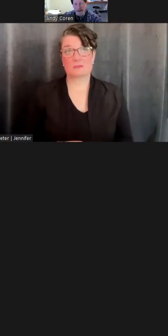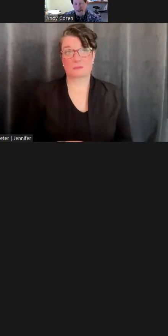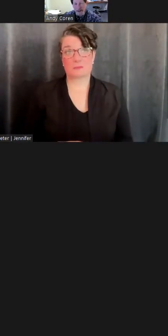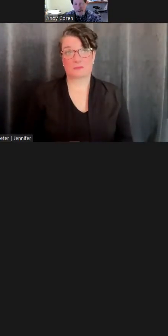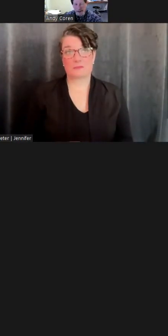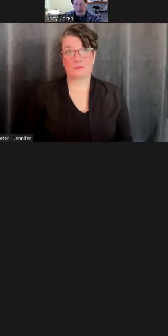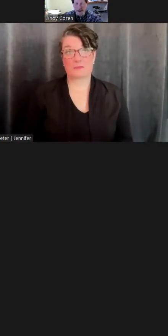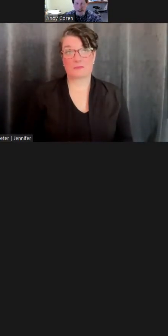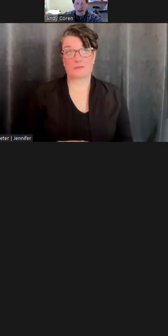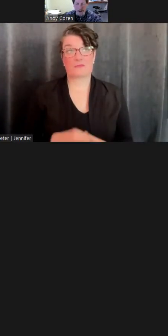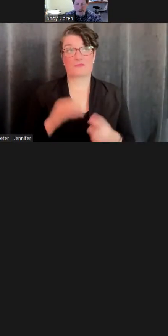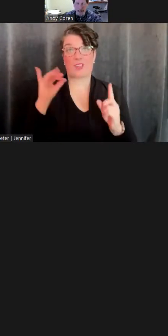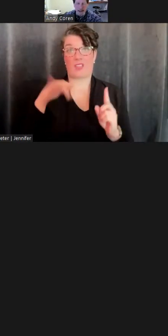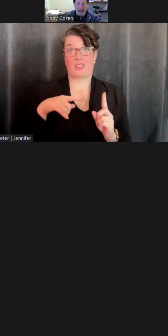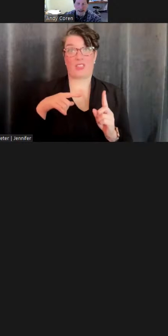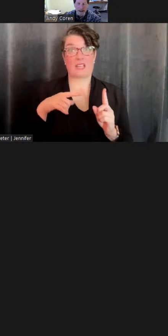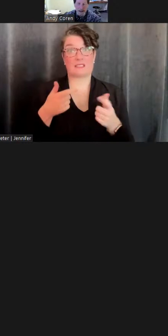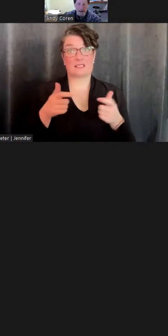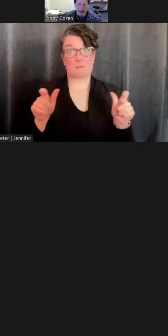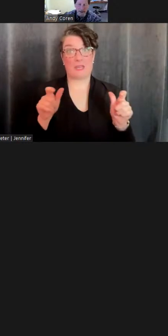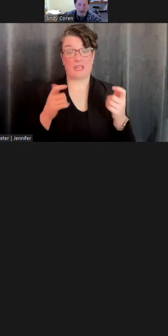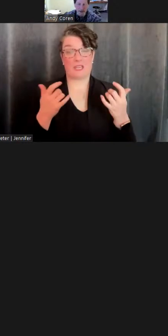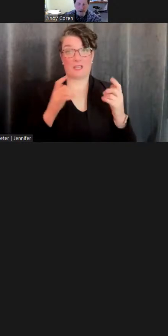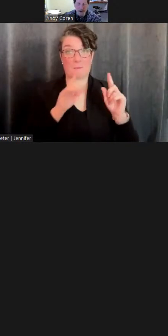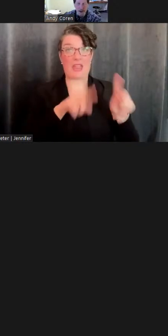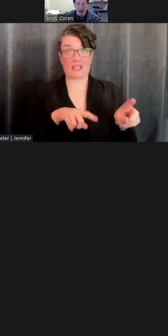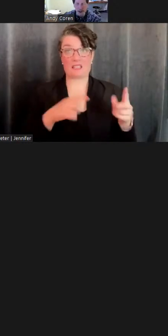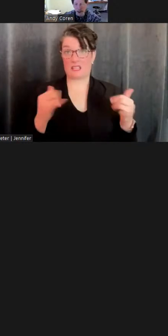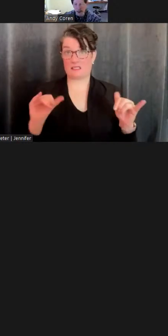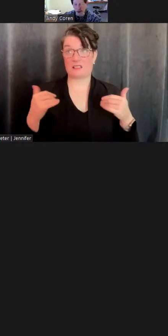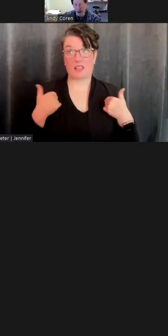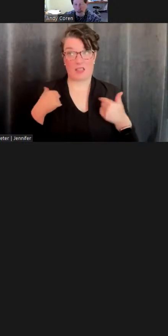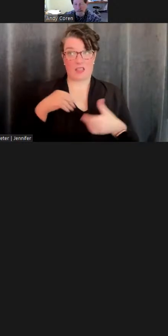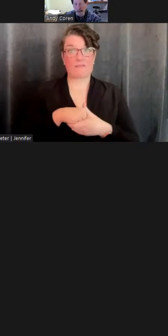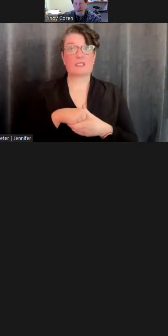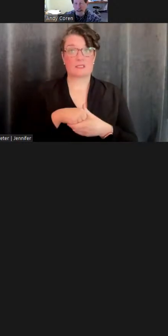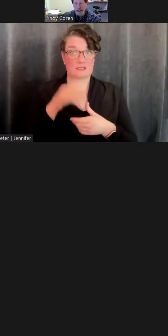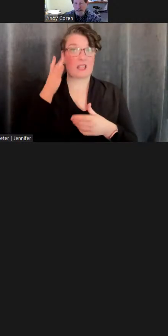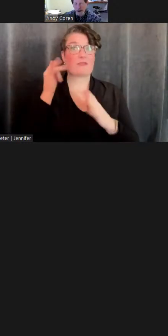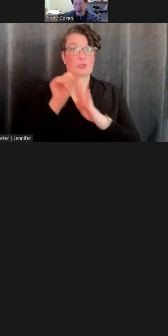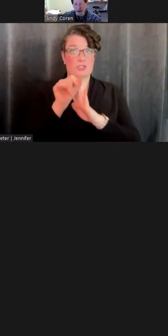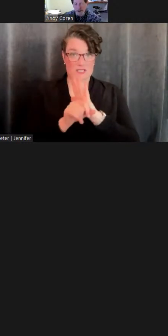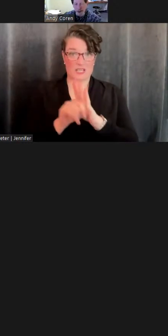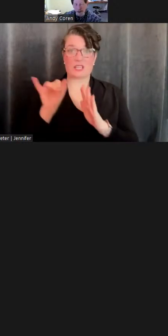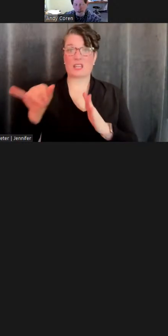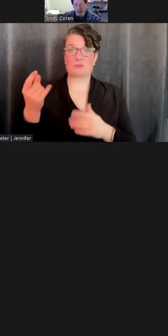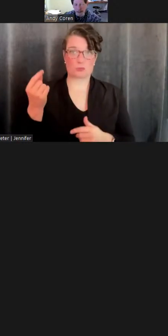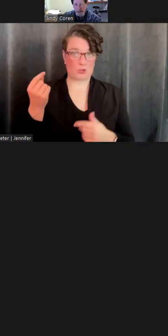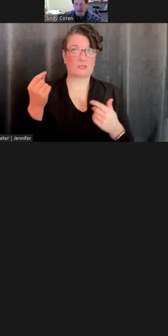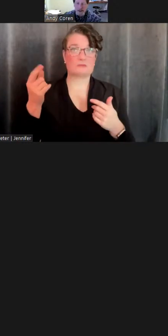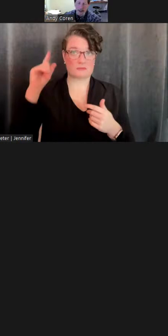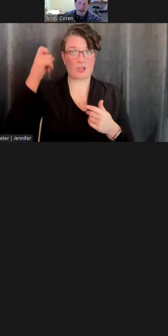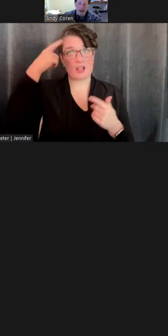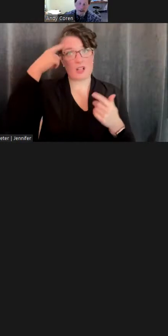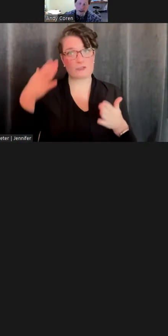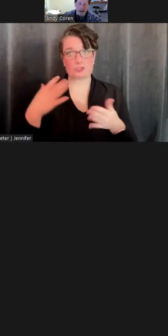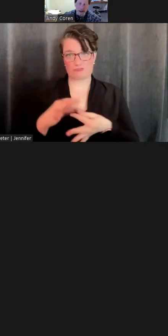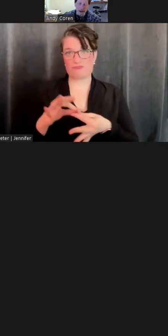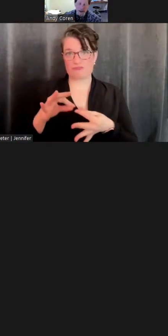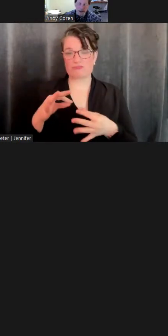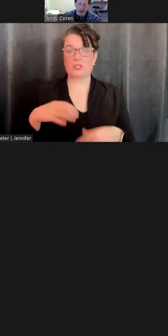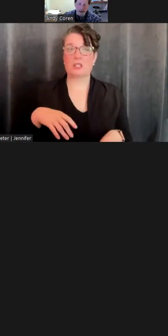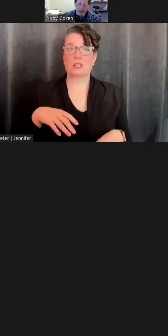mandate that still exists in our state. And I think that the governor was talking about. There are some other mandates. I know